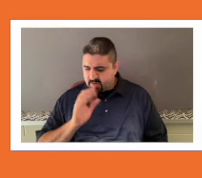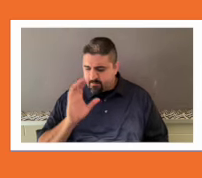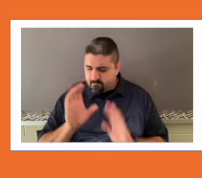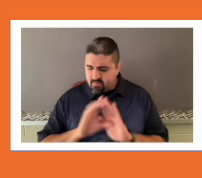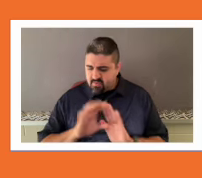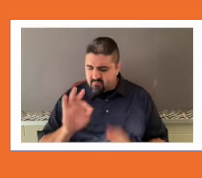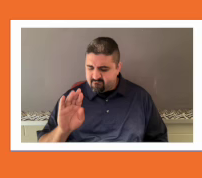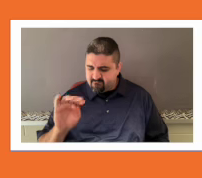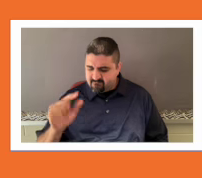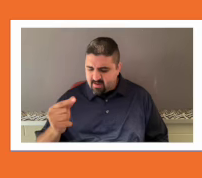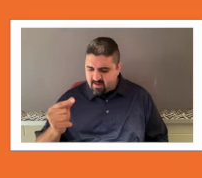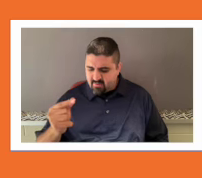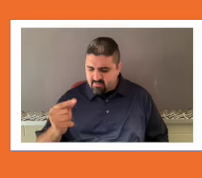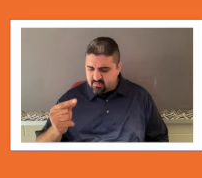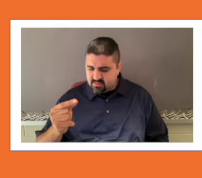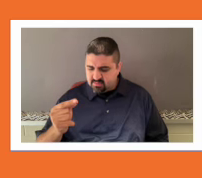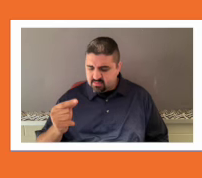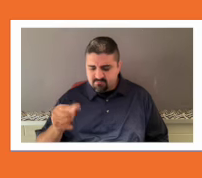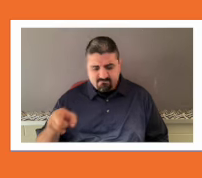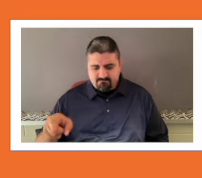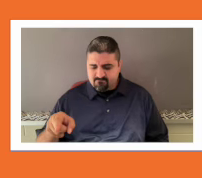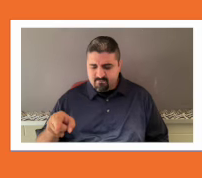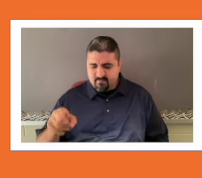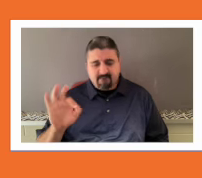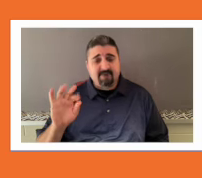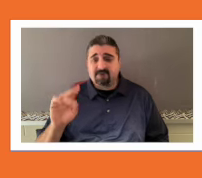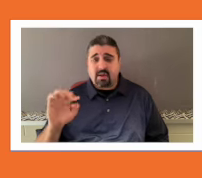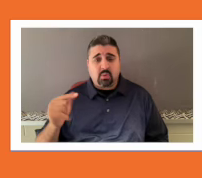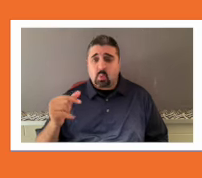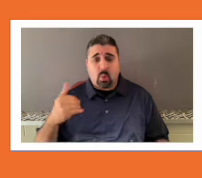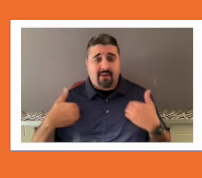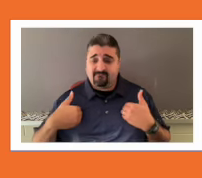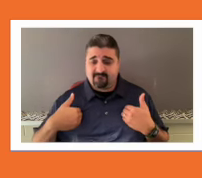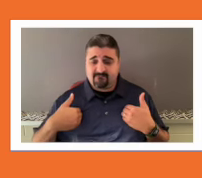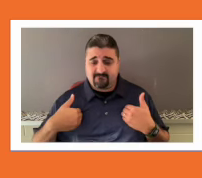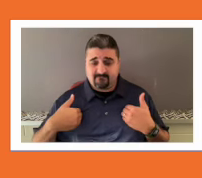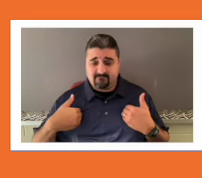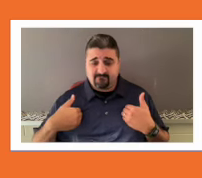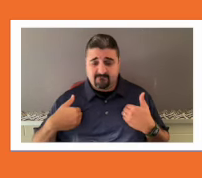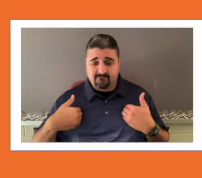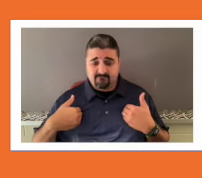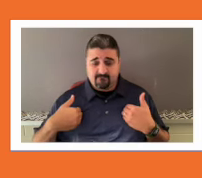Where is the picture of Fang? I could not find it.